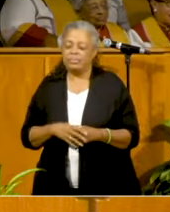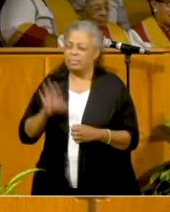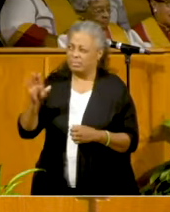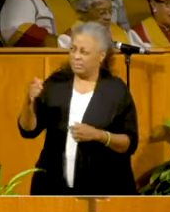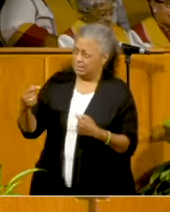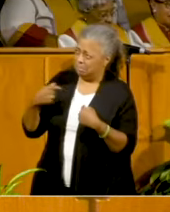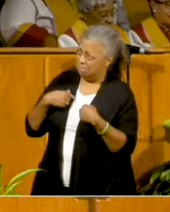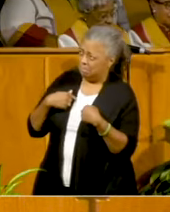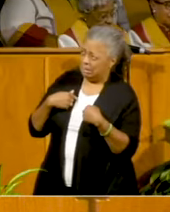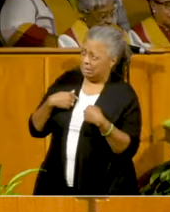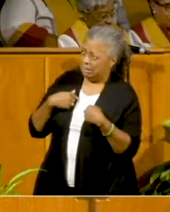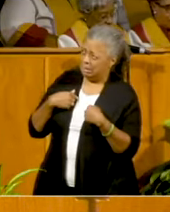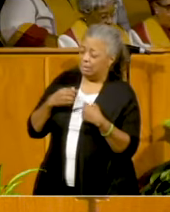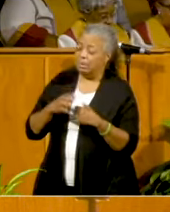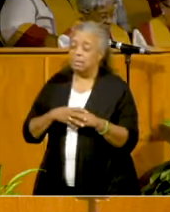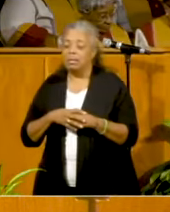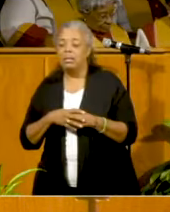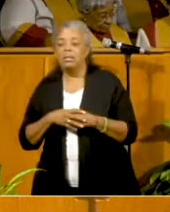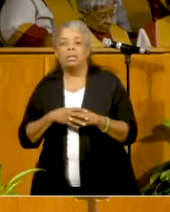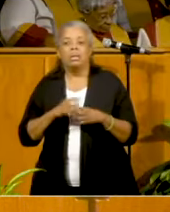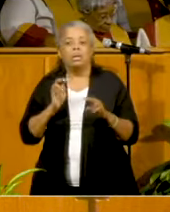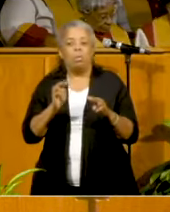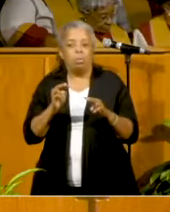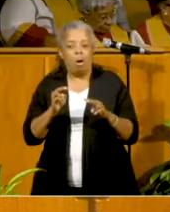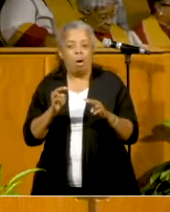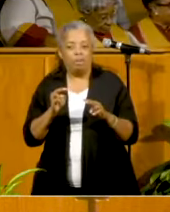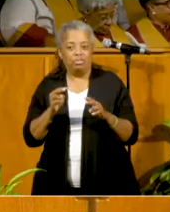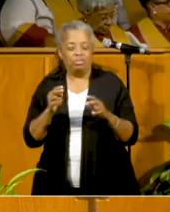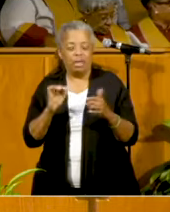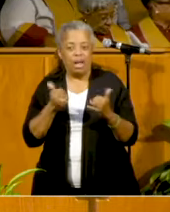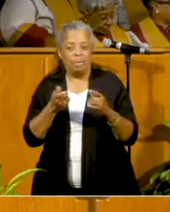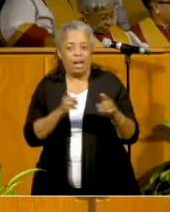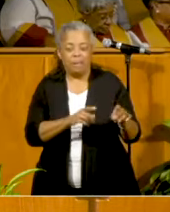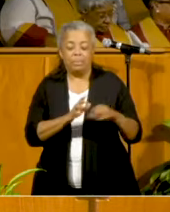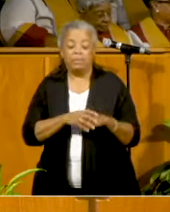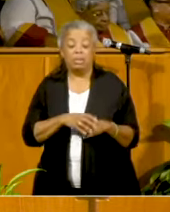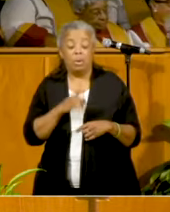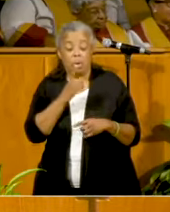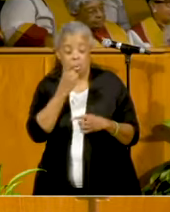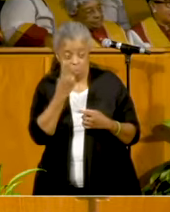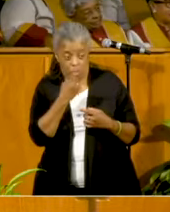Is it I? Watch it play down. One of you all will betray me.